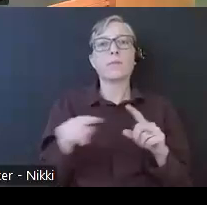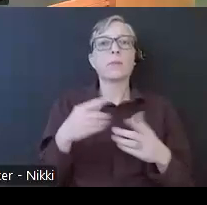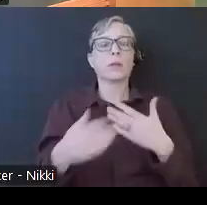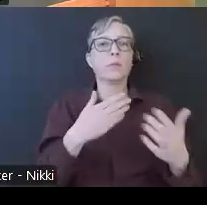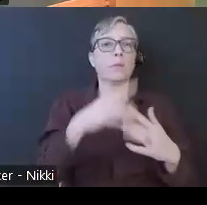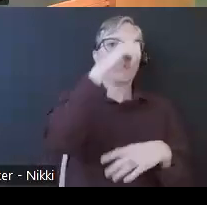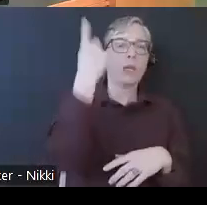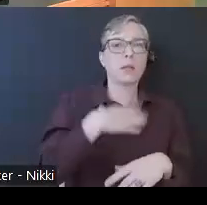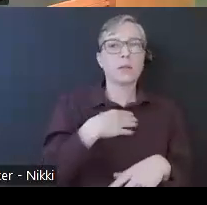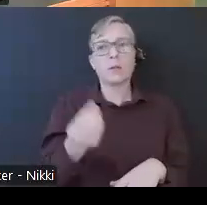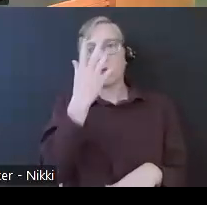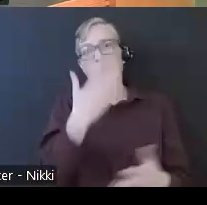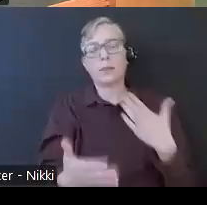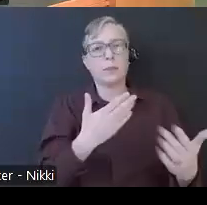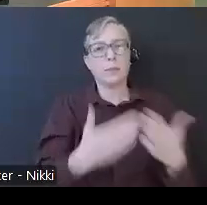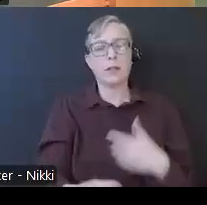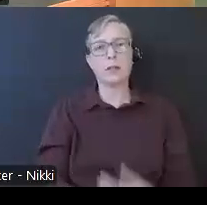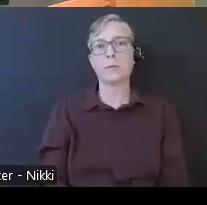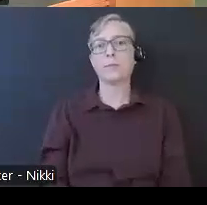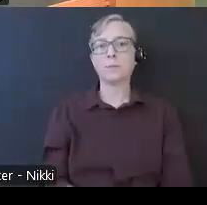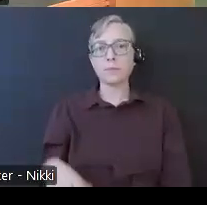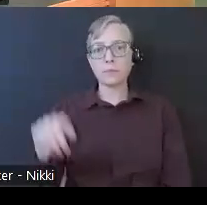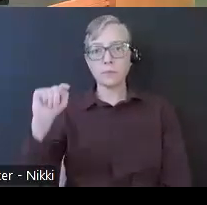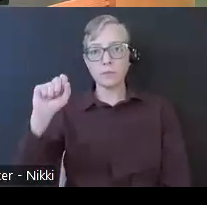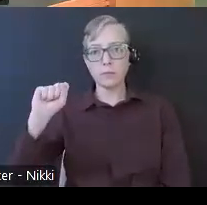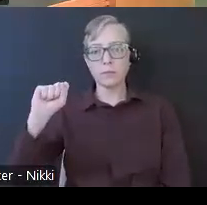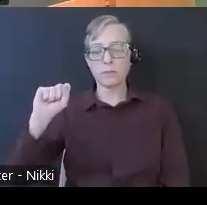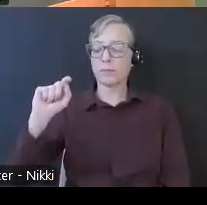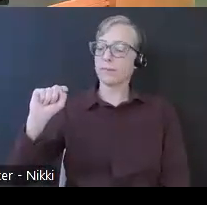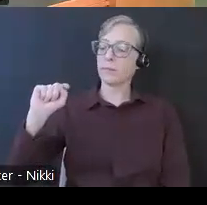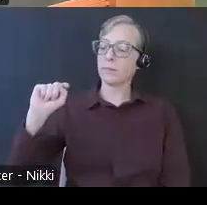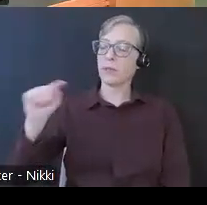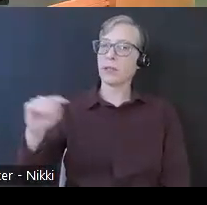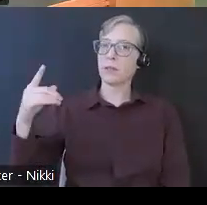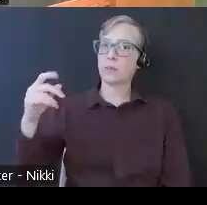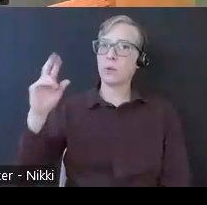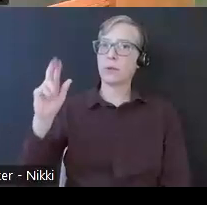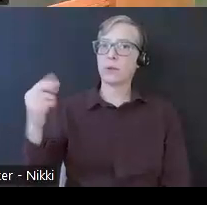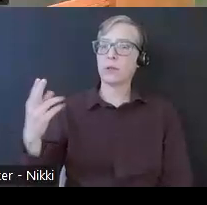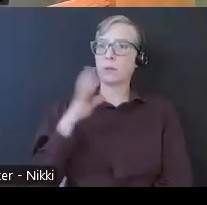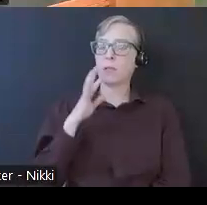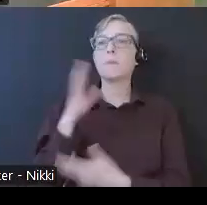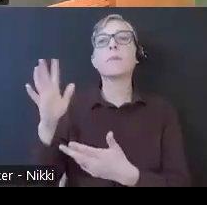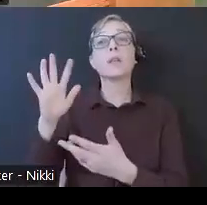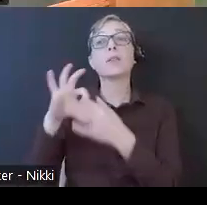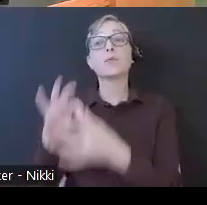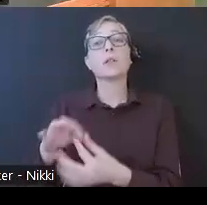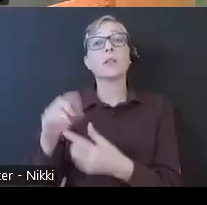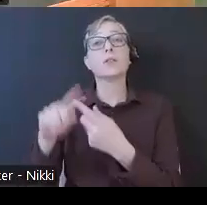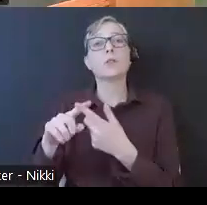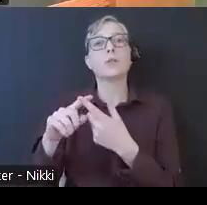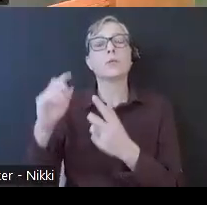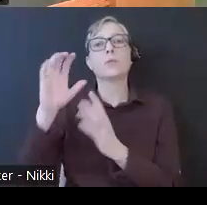white. I think it also, points to Dr. Easton's work around customizable avatars and sort of how that Absolutely.